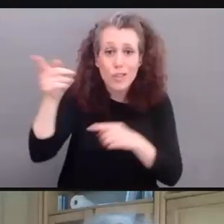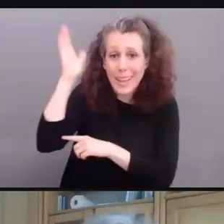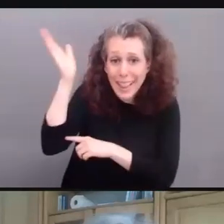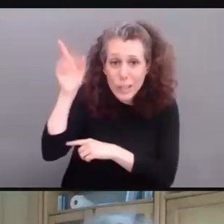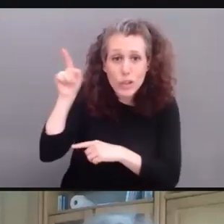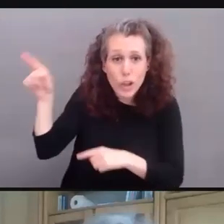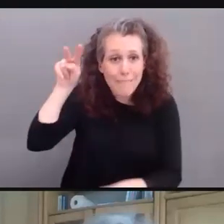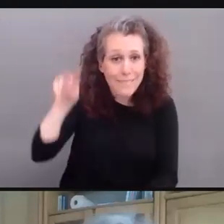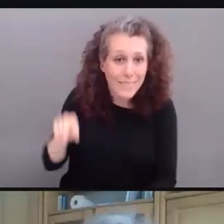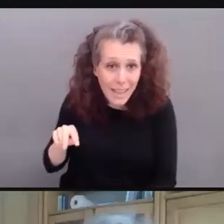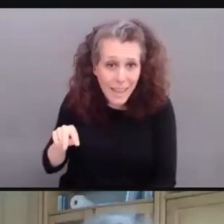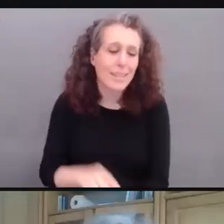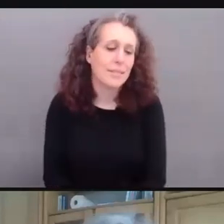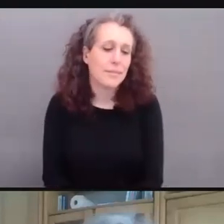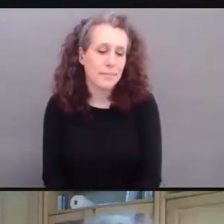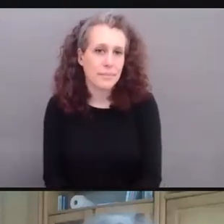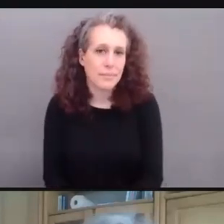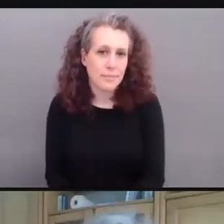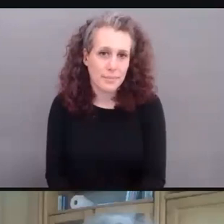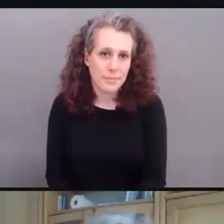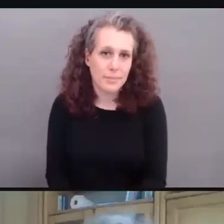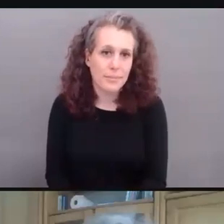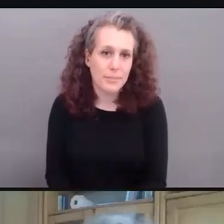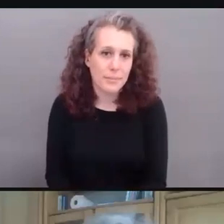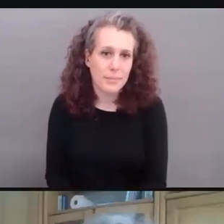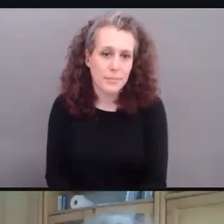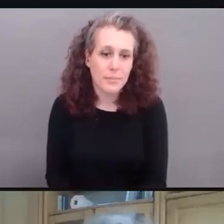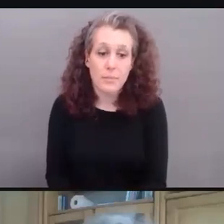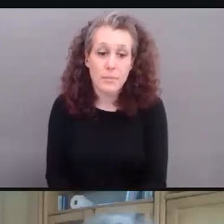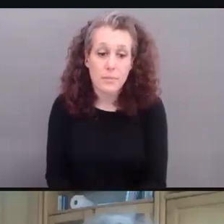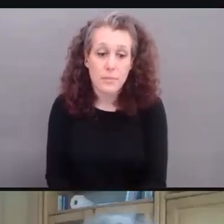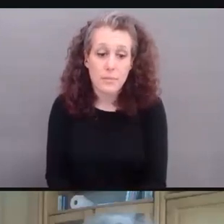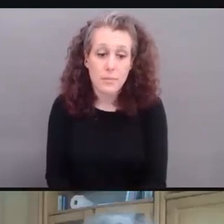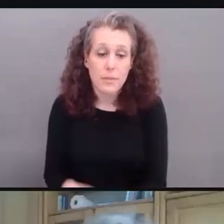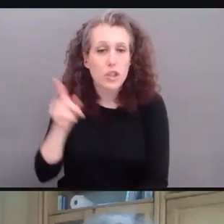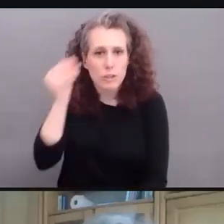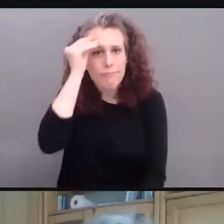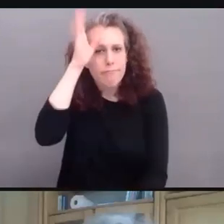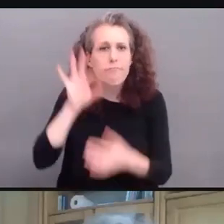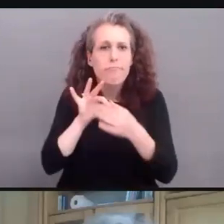Vienna. She's also an expert on accessibility of the built environment.